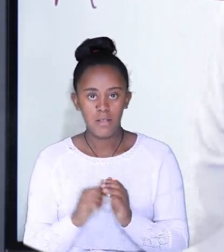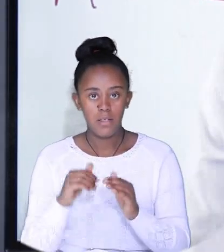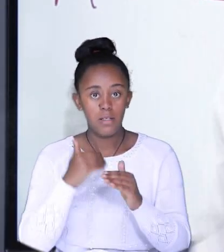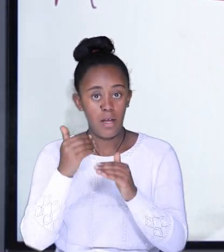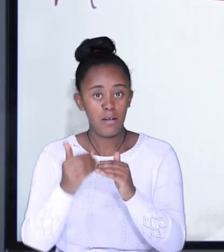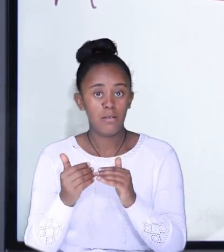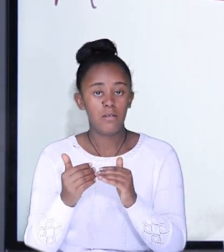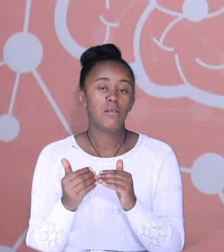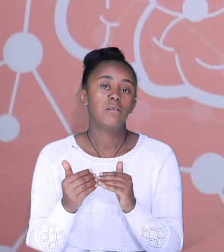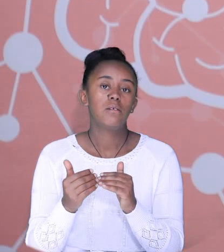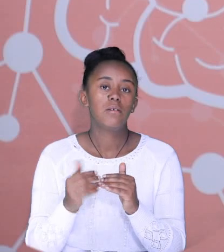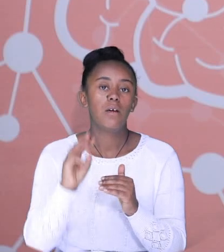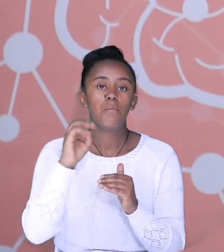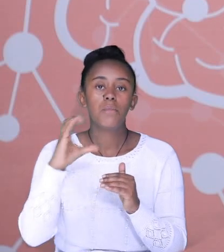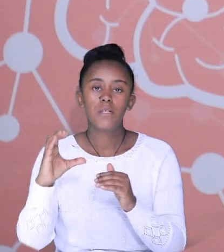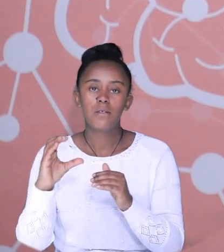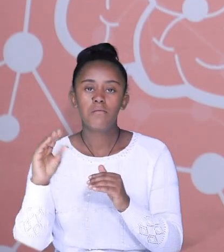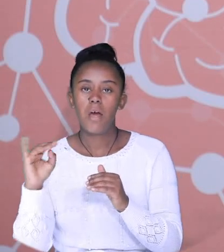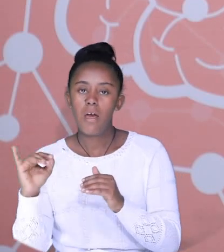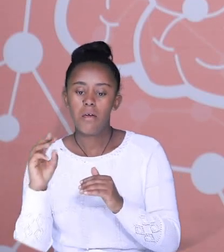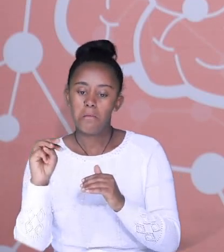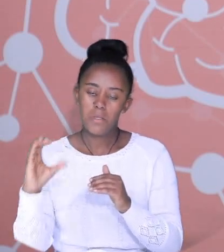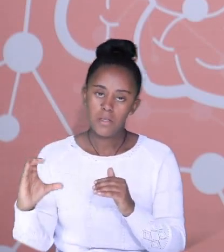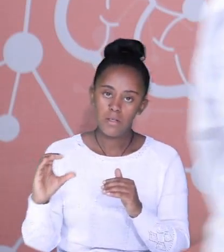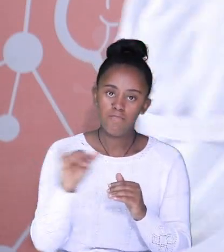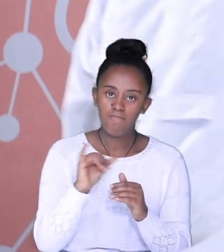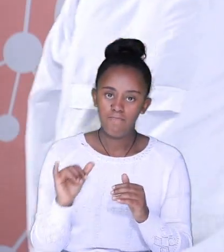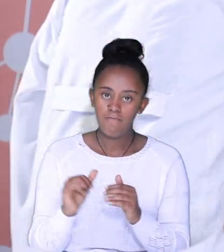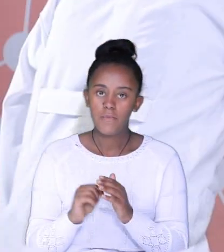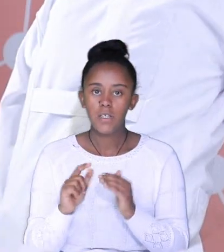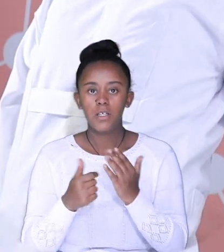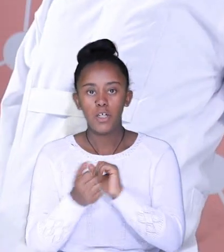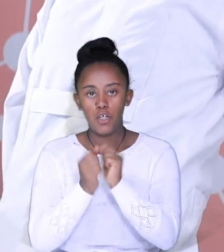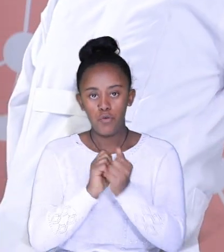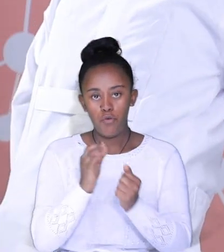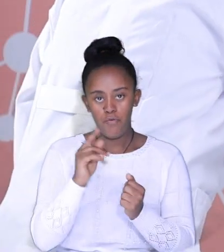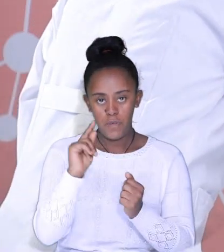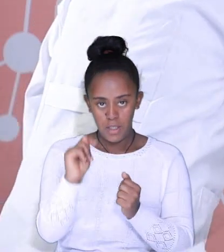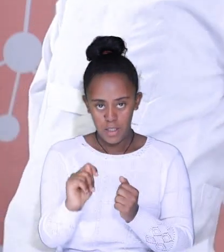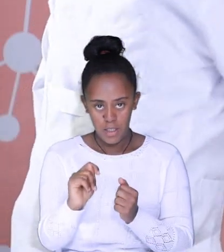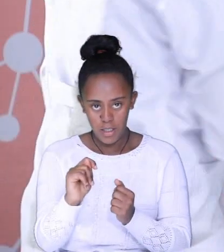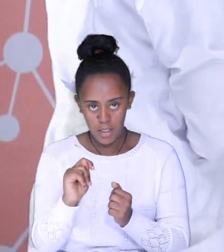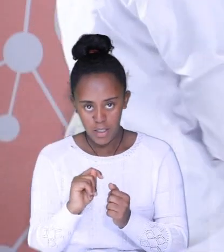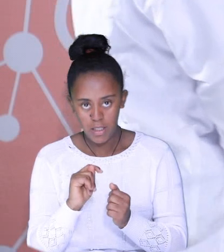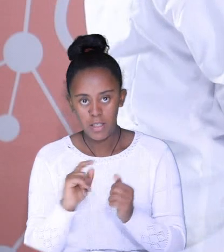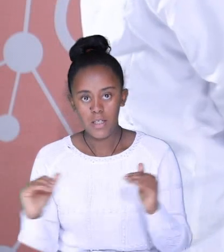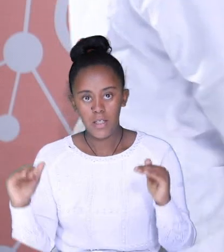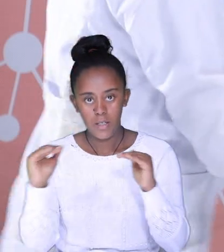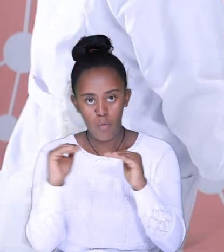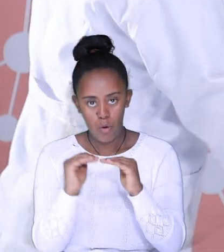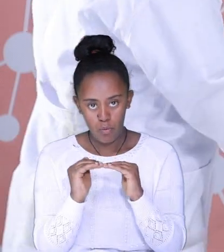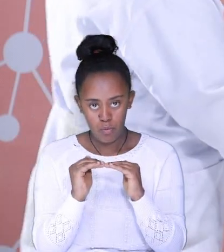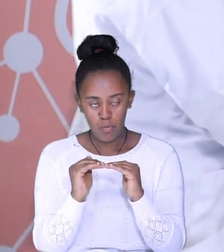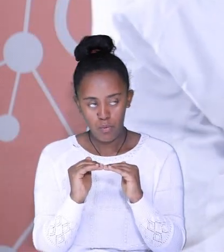then MC by MC change of T is equals